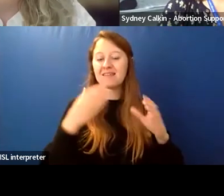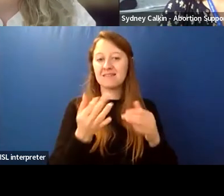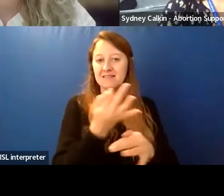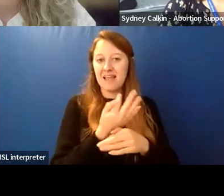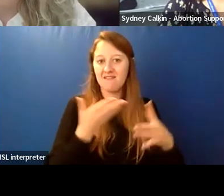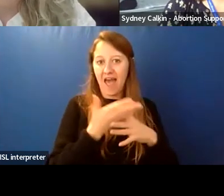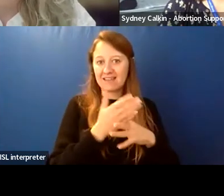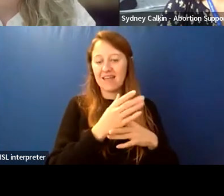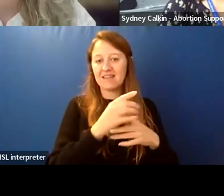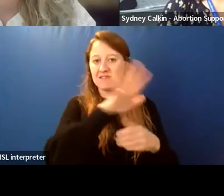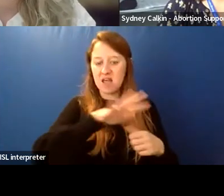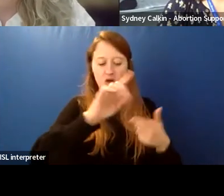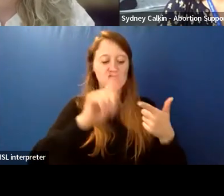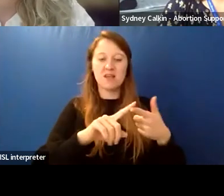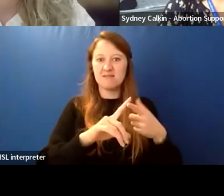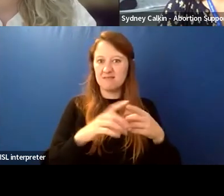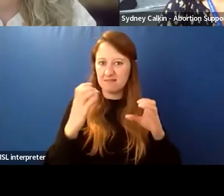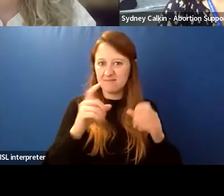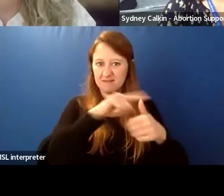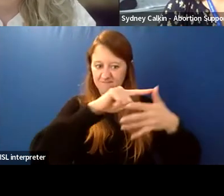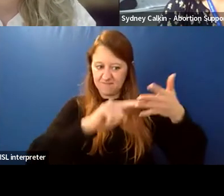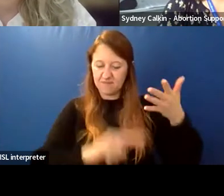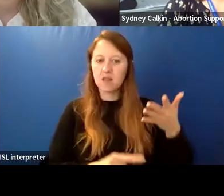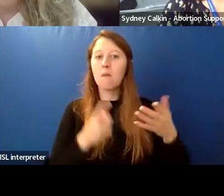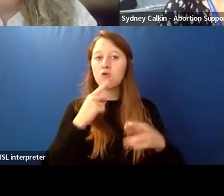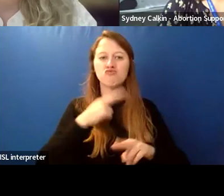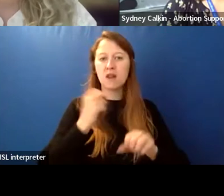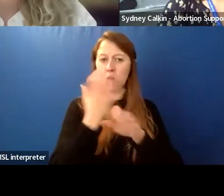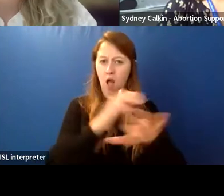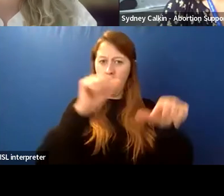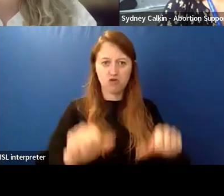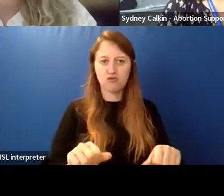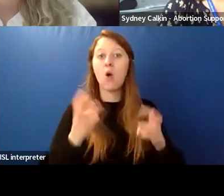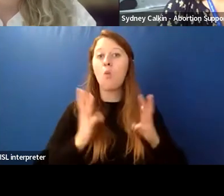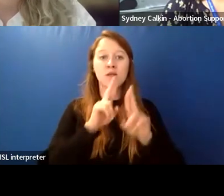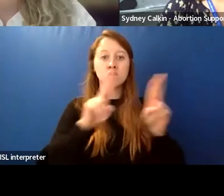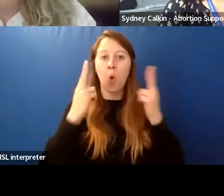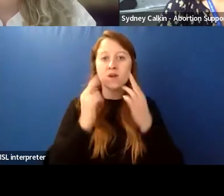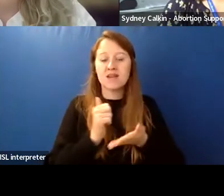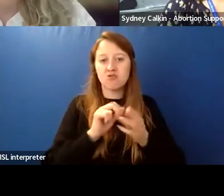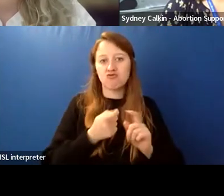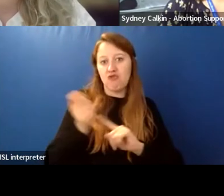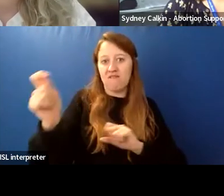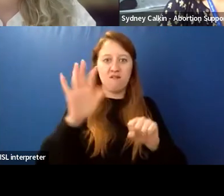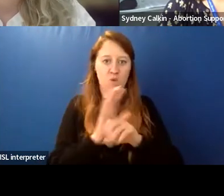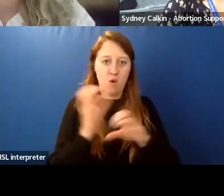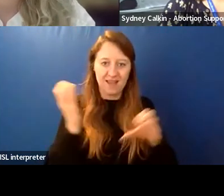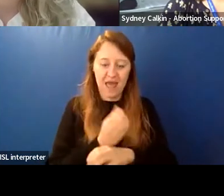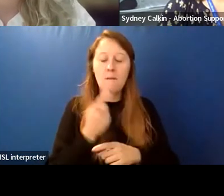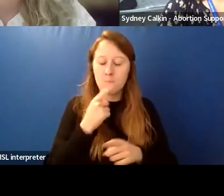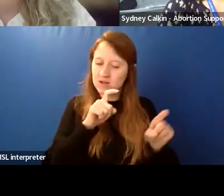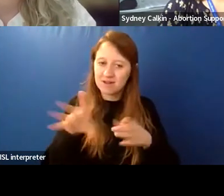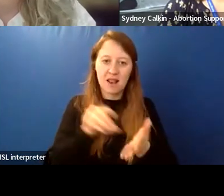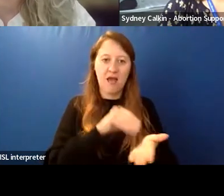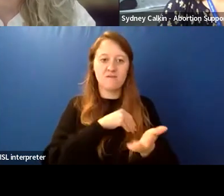no woman in Ireland should still have to travel abroad to access abortion care. 85% agree all individuals accessing and providing